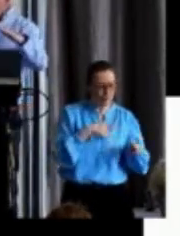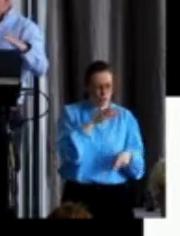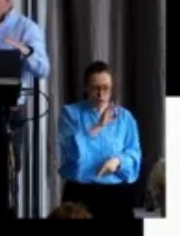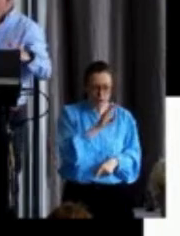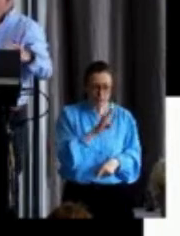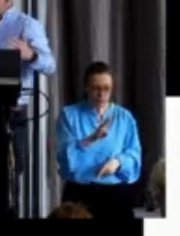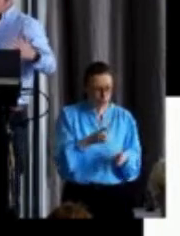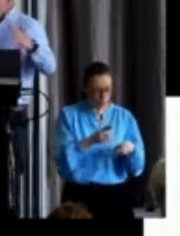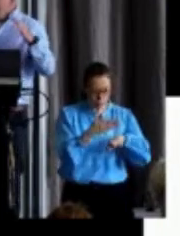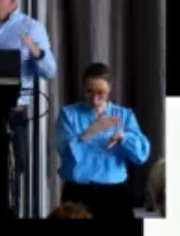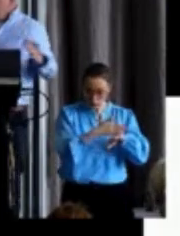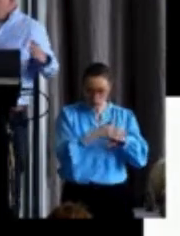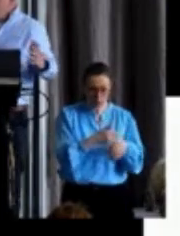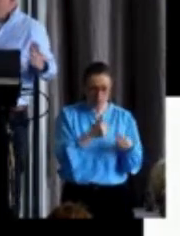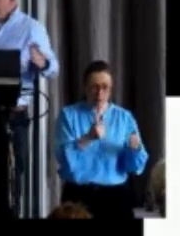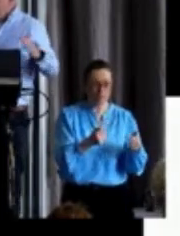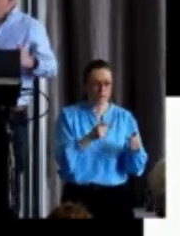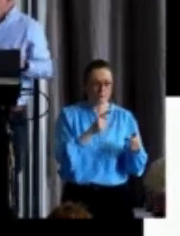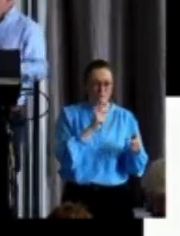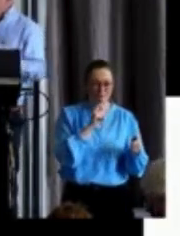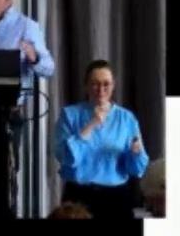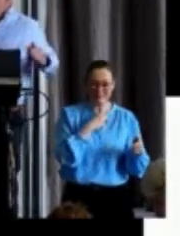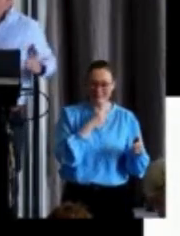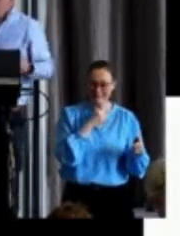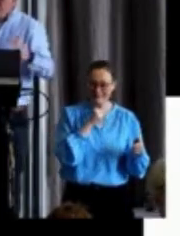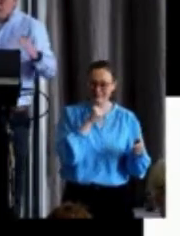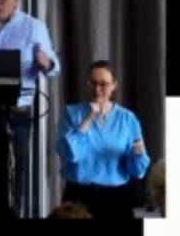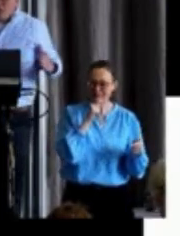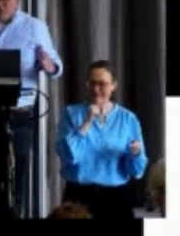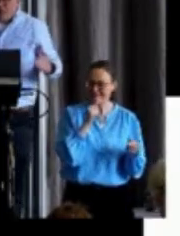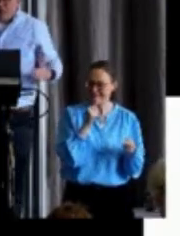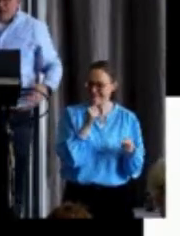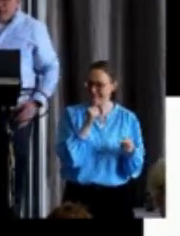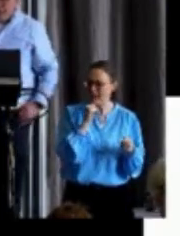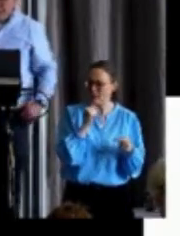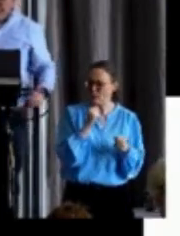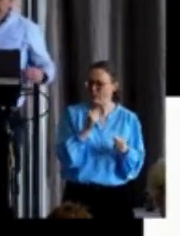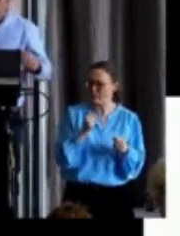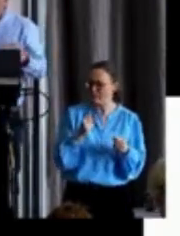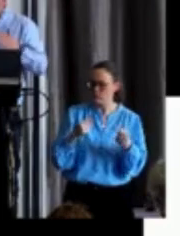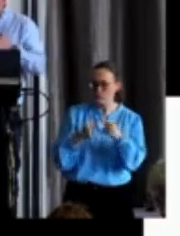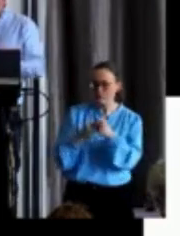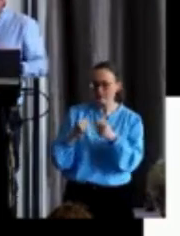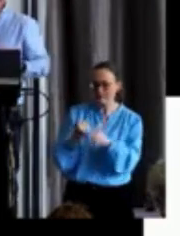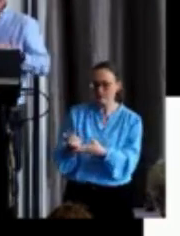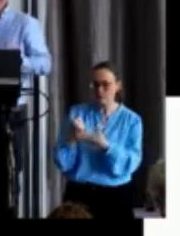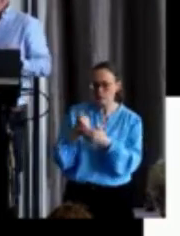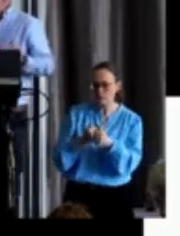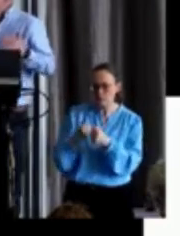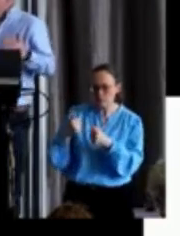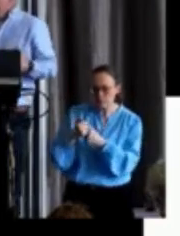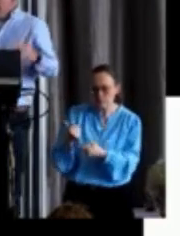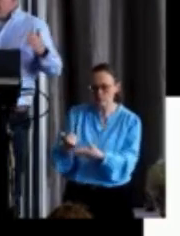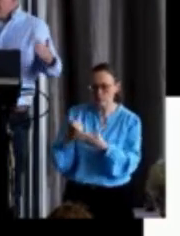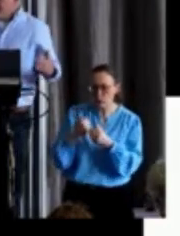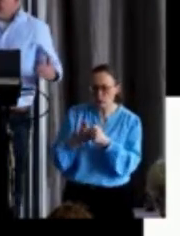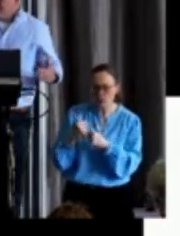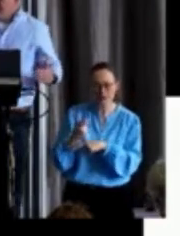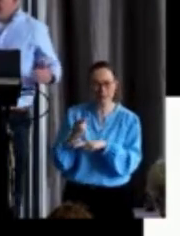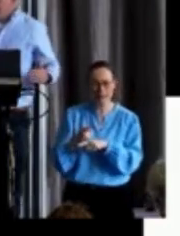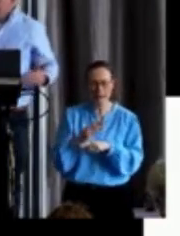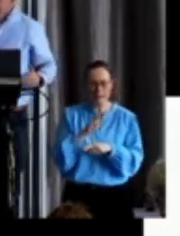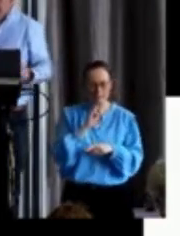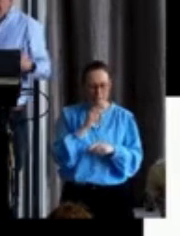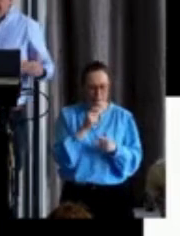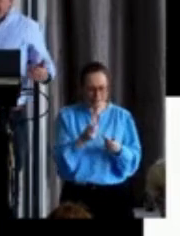were doing a job and they didn't really fit into that structure of supporting people with epilepsy. And it would take someone who was uniquely